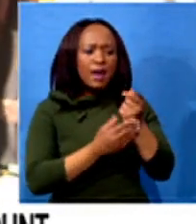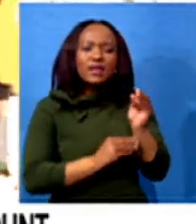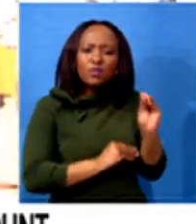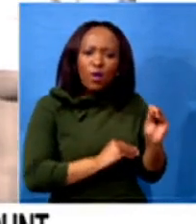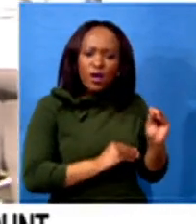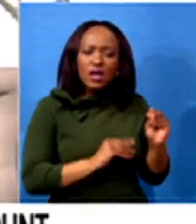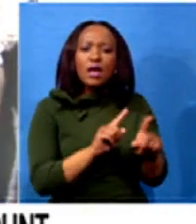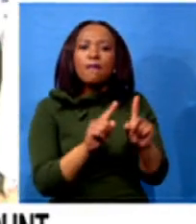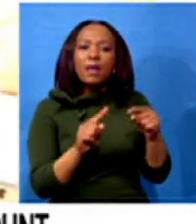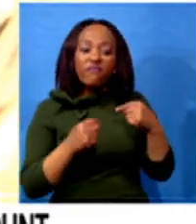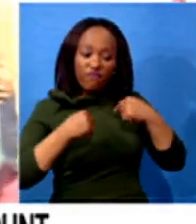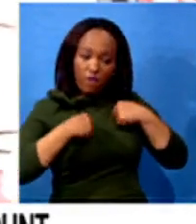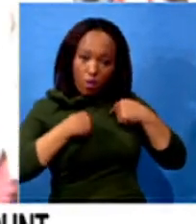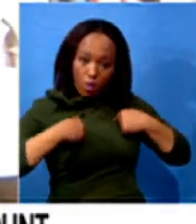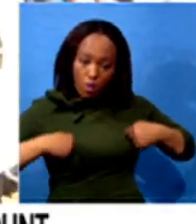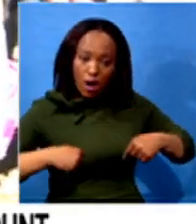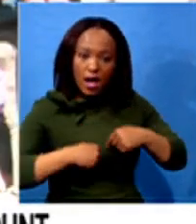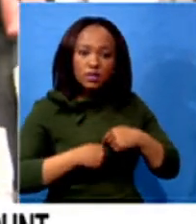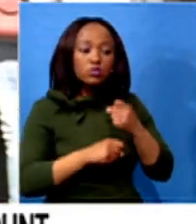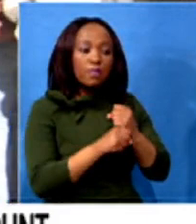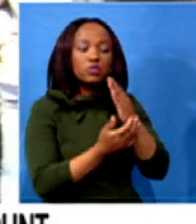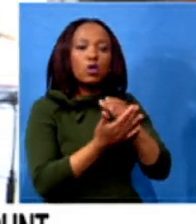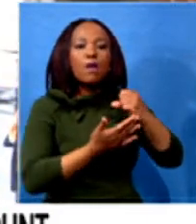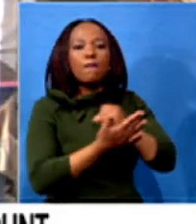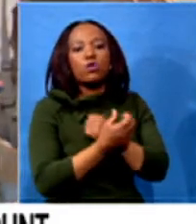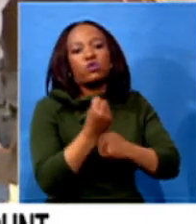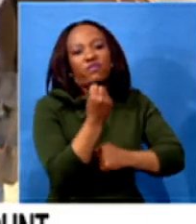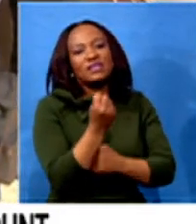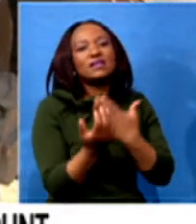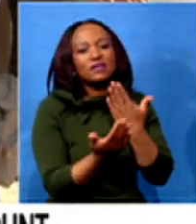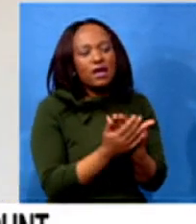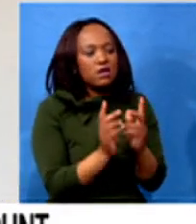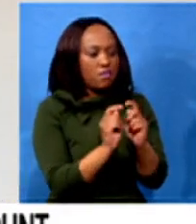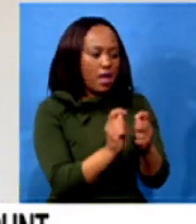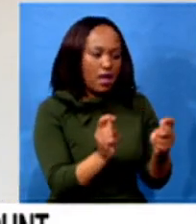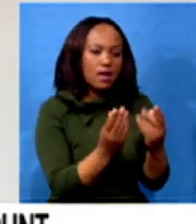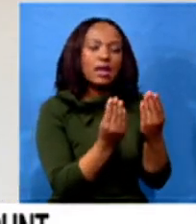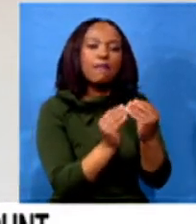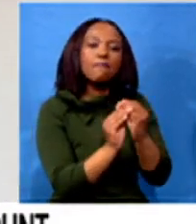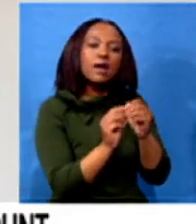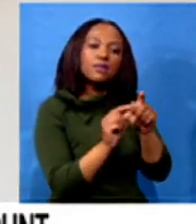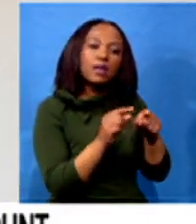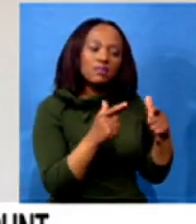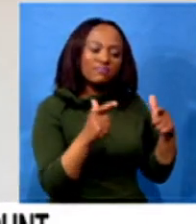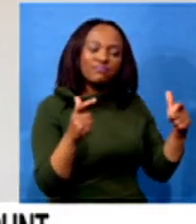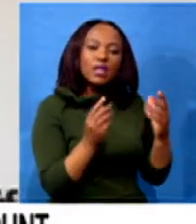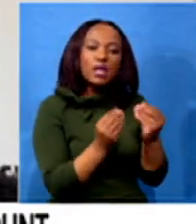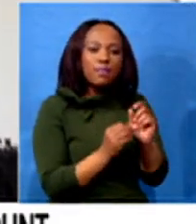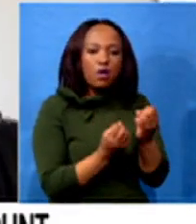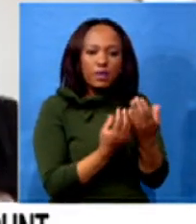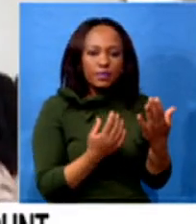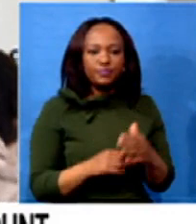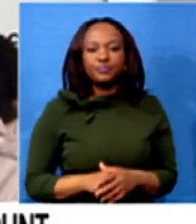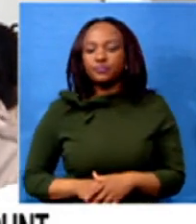it's just for us to make sure that the post office can have the ability to stagger those numbers. You do understand, though, Ms.